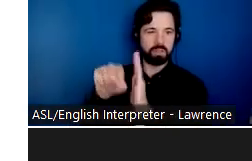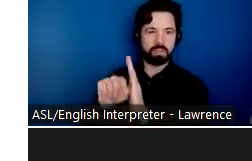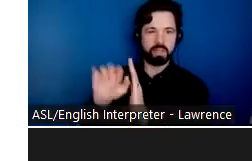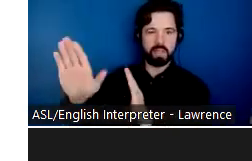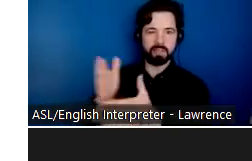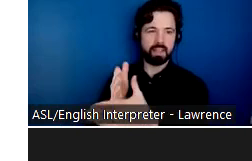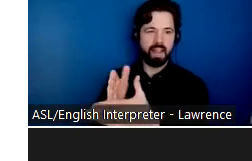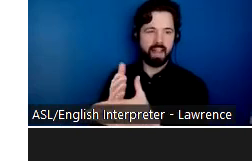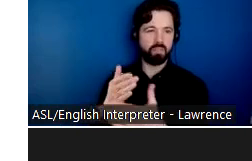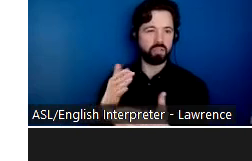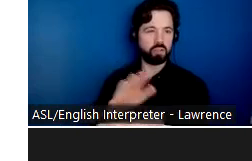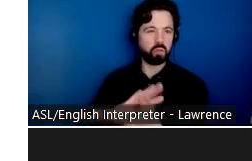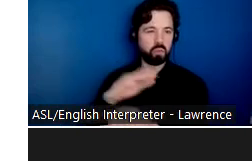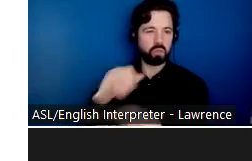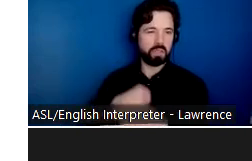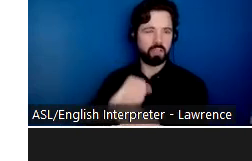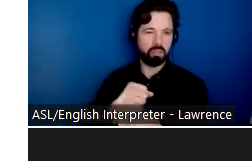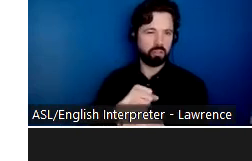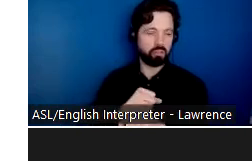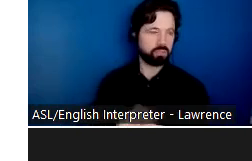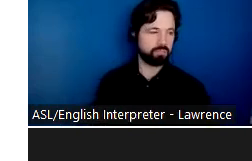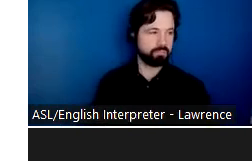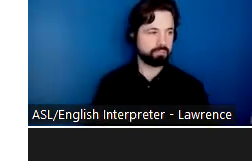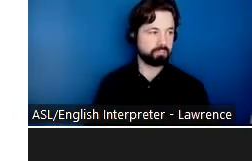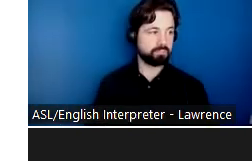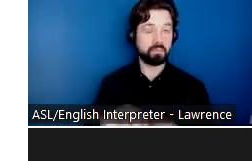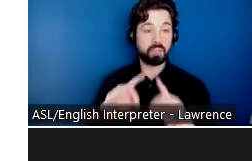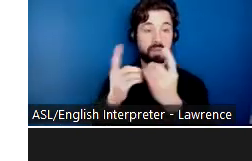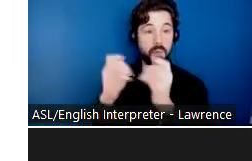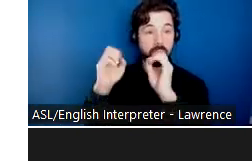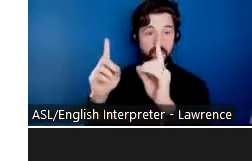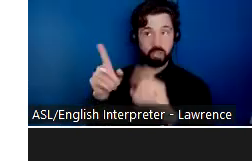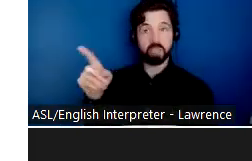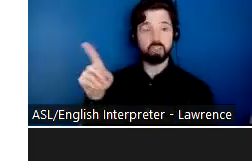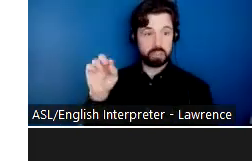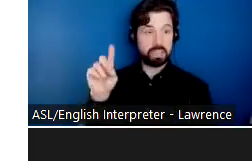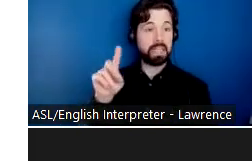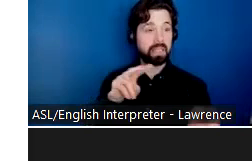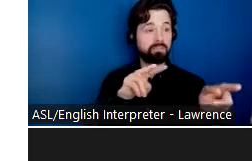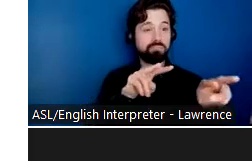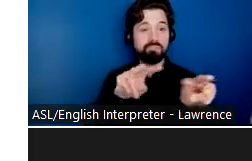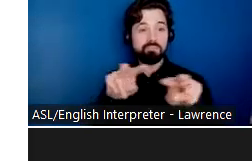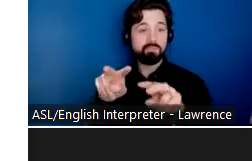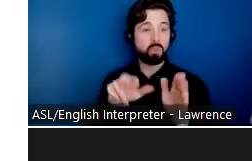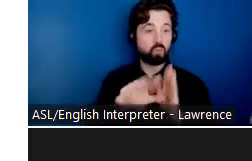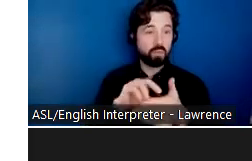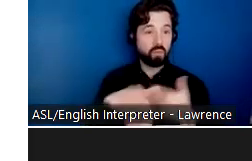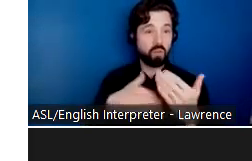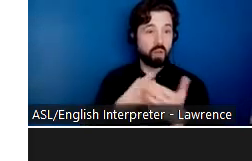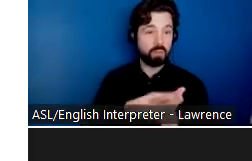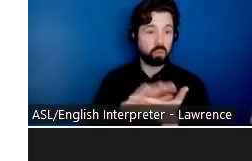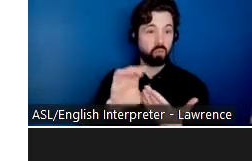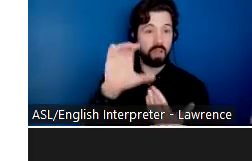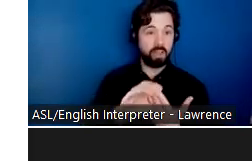school calendar. The Department of Education reviewed available school calendars and found that over 90%